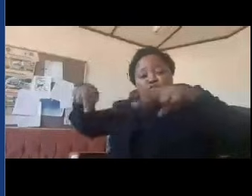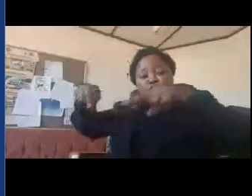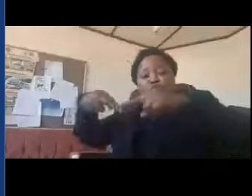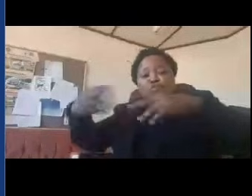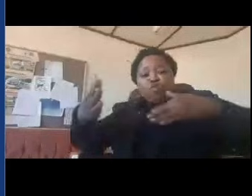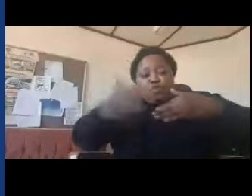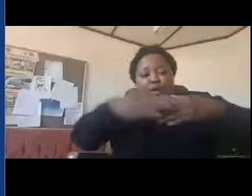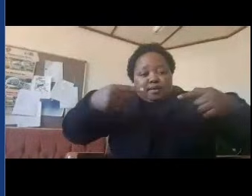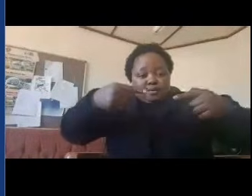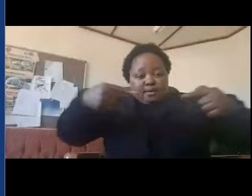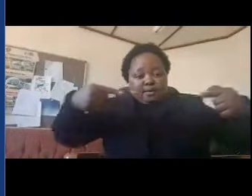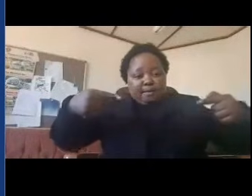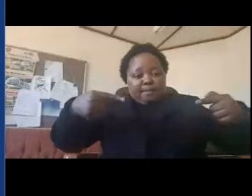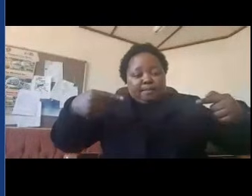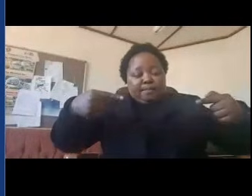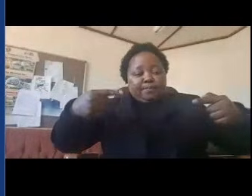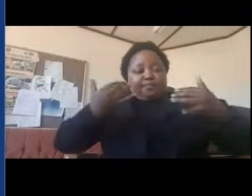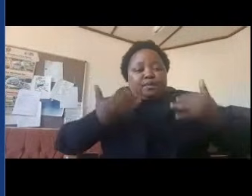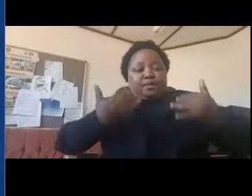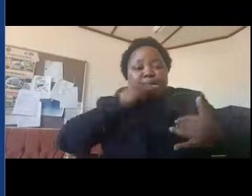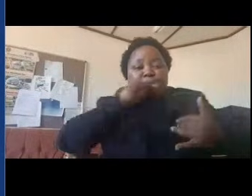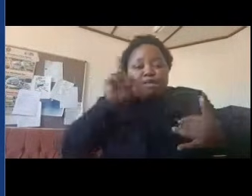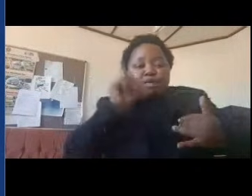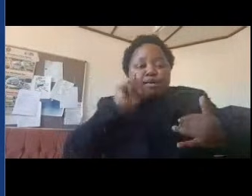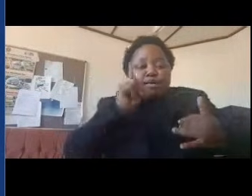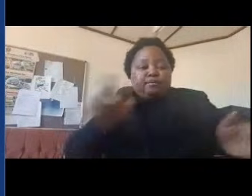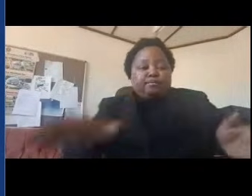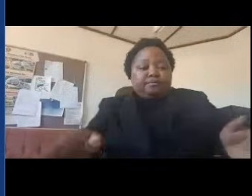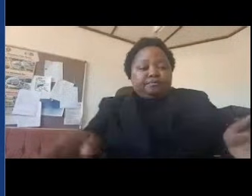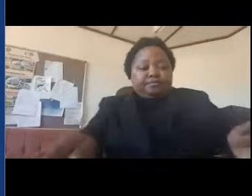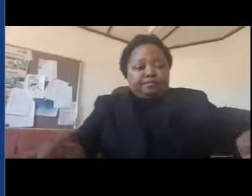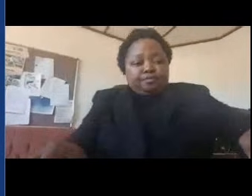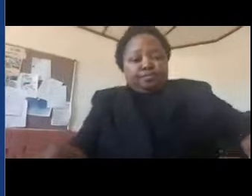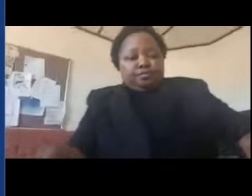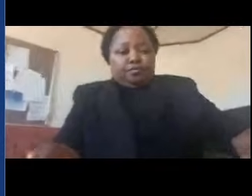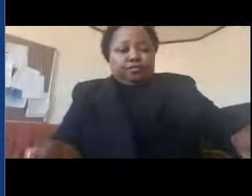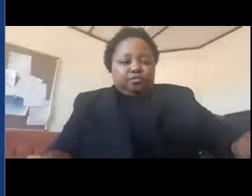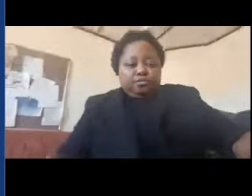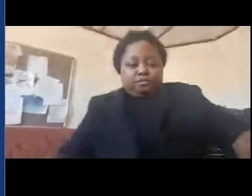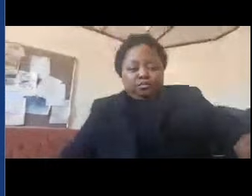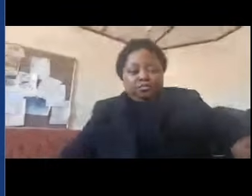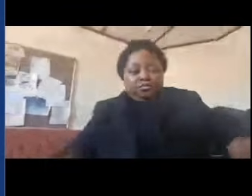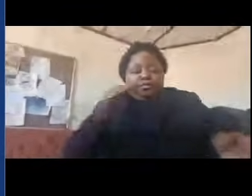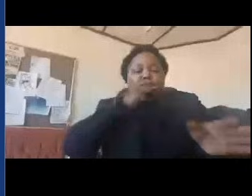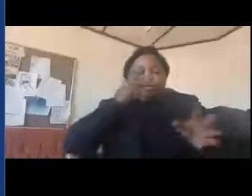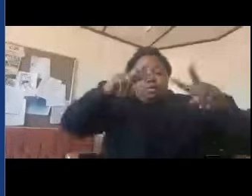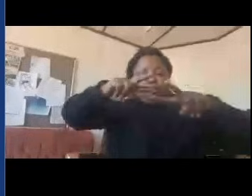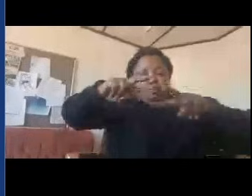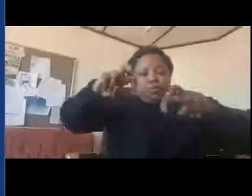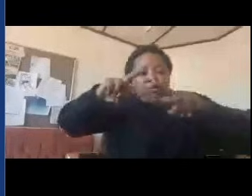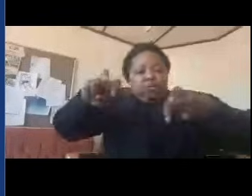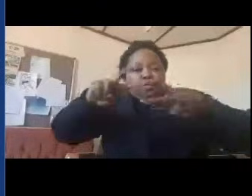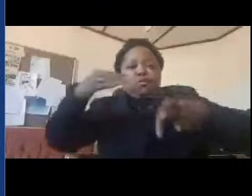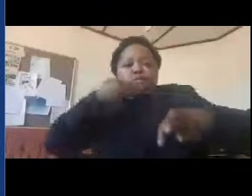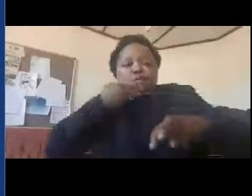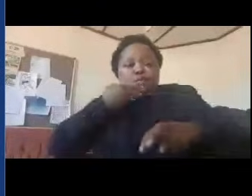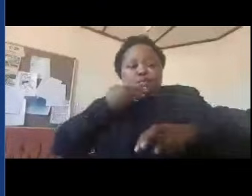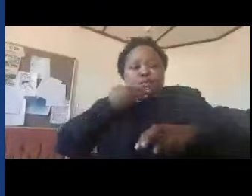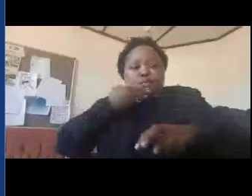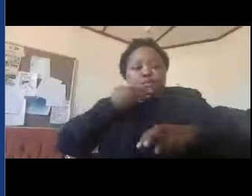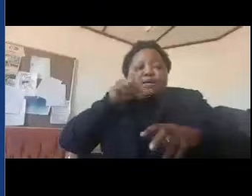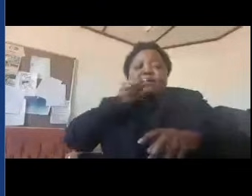I'll call it the community monitors. We recruit trusted community members, not police officers, but